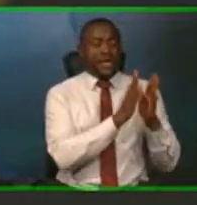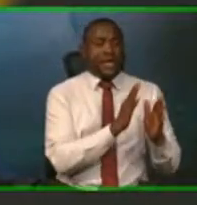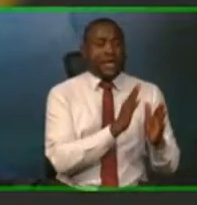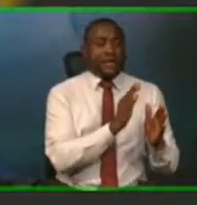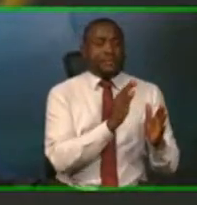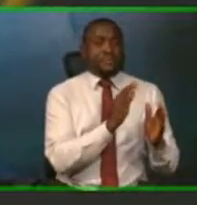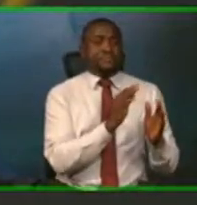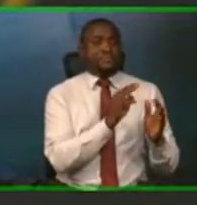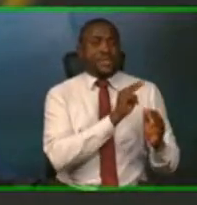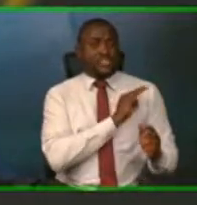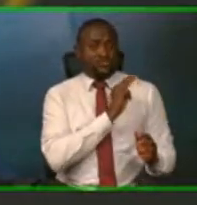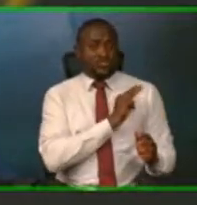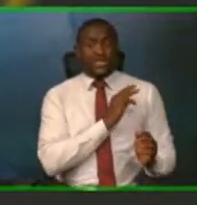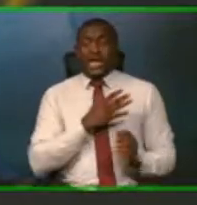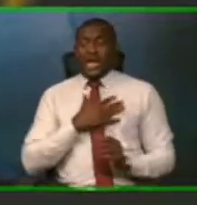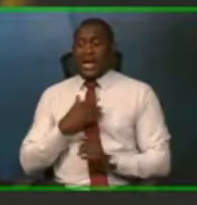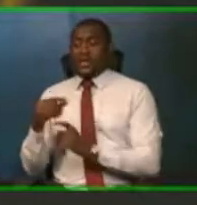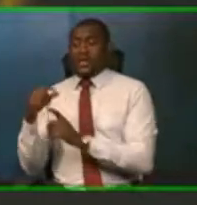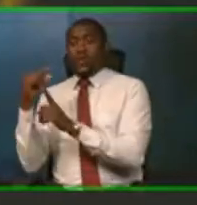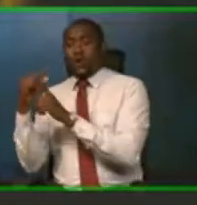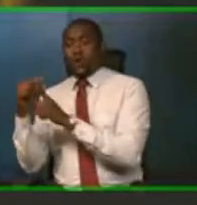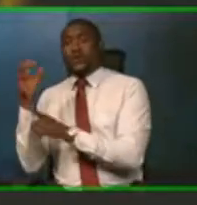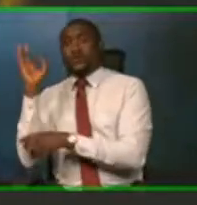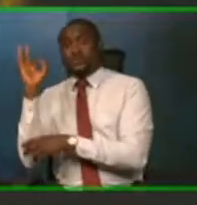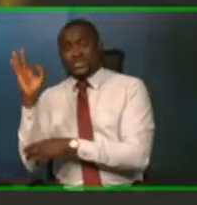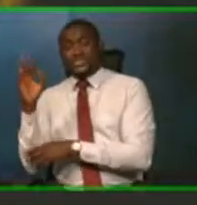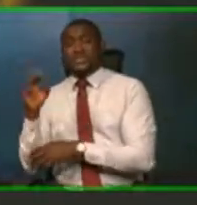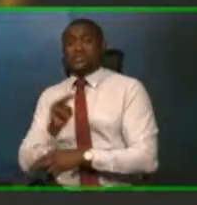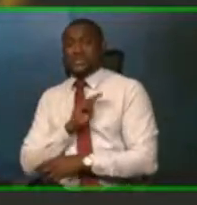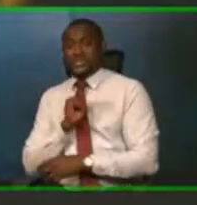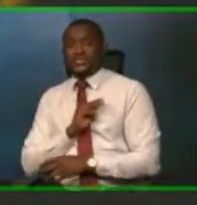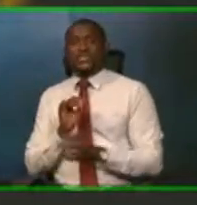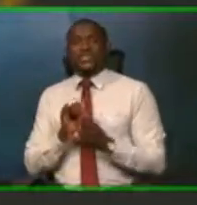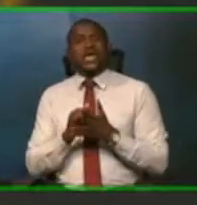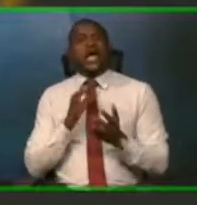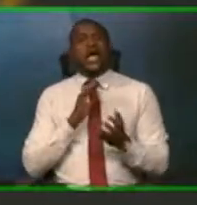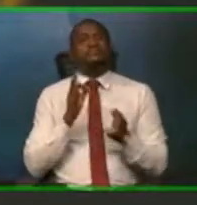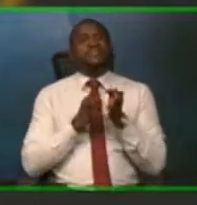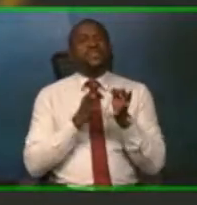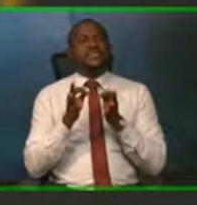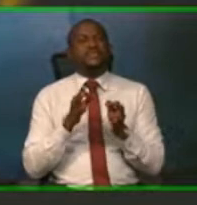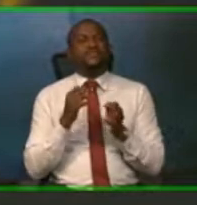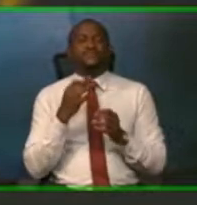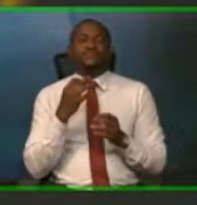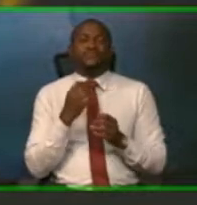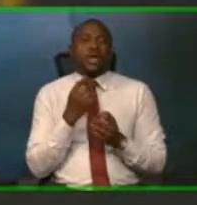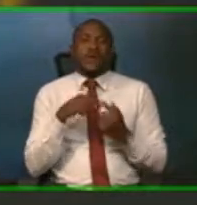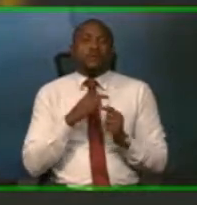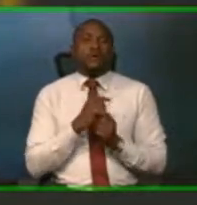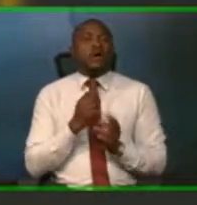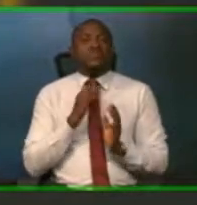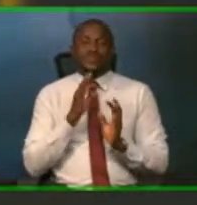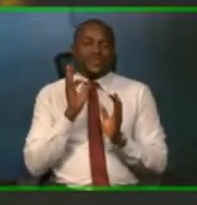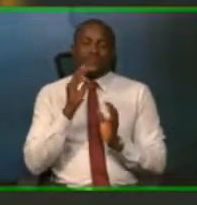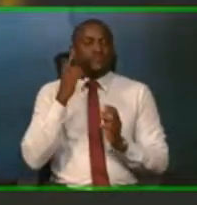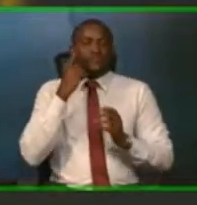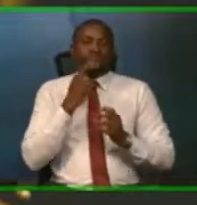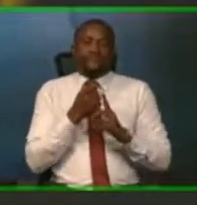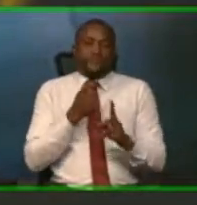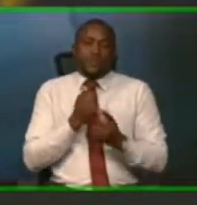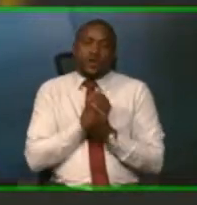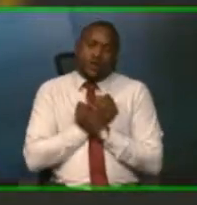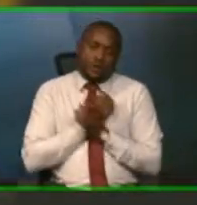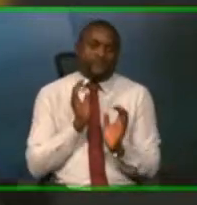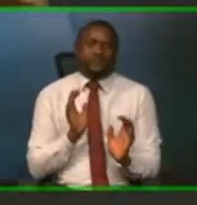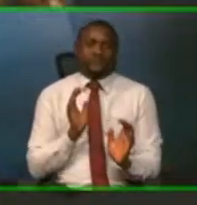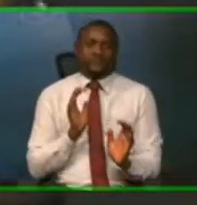word ministry. So we have, classically speaking, and now I'm speaking from a standpoint of love and this to the body of Christ. We have